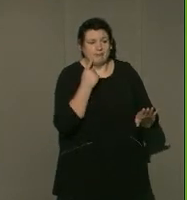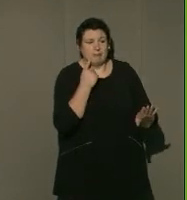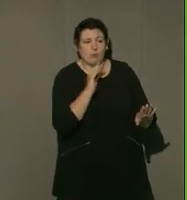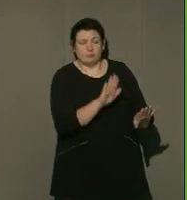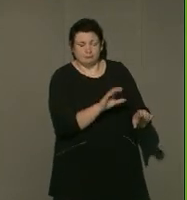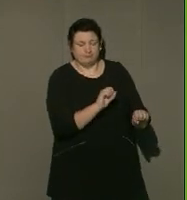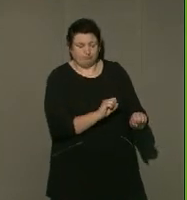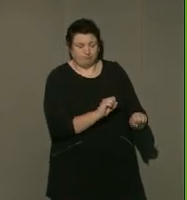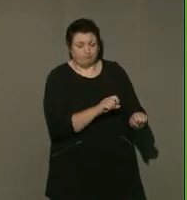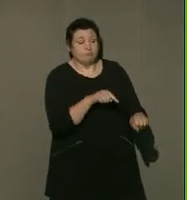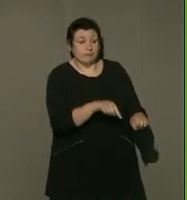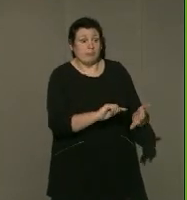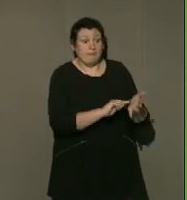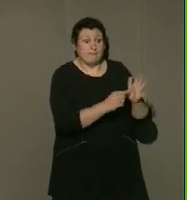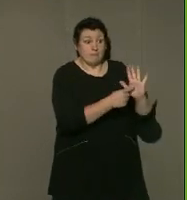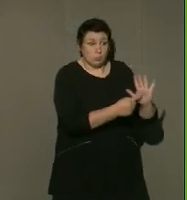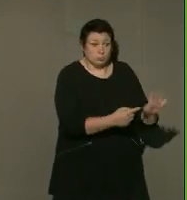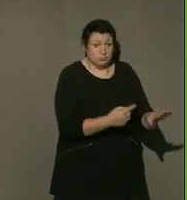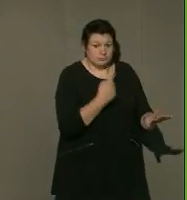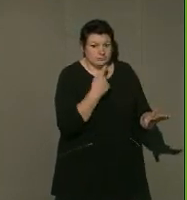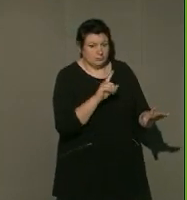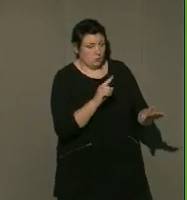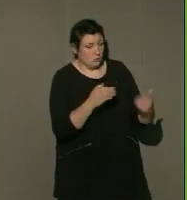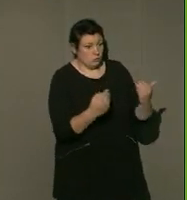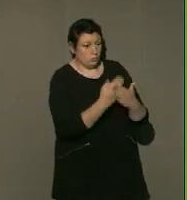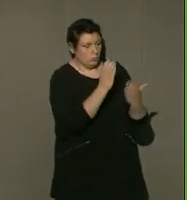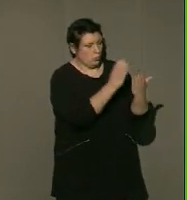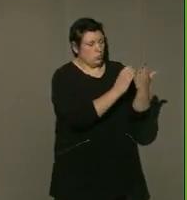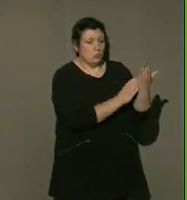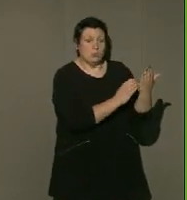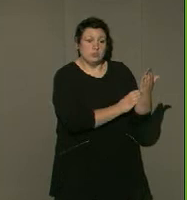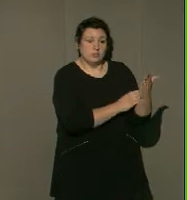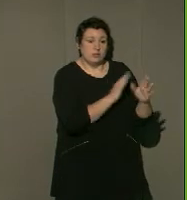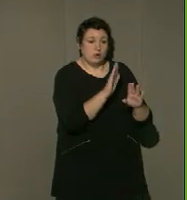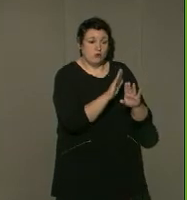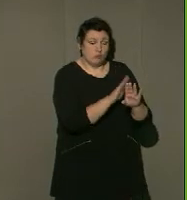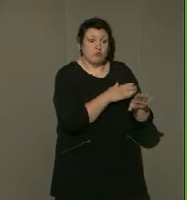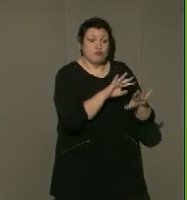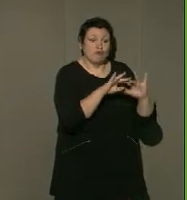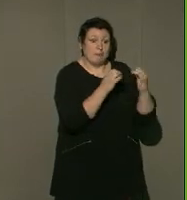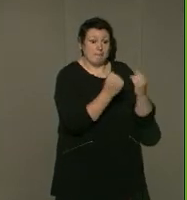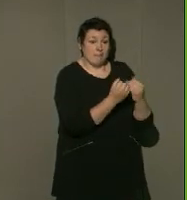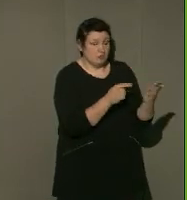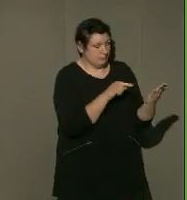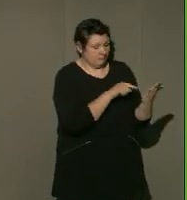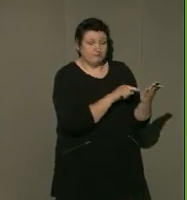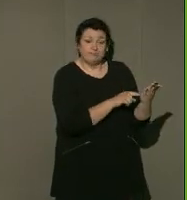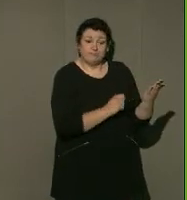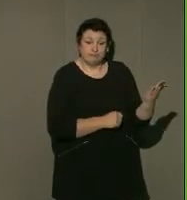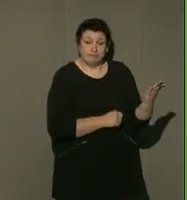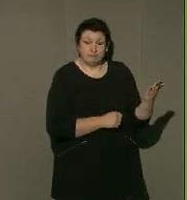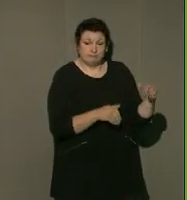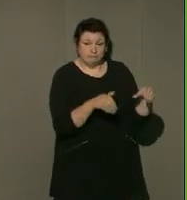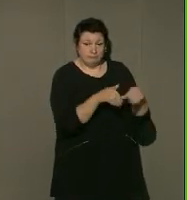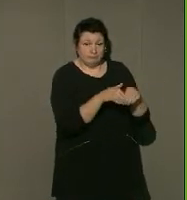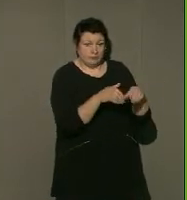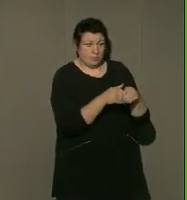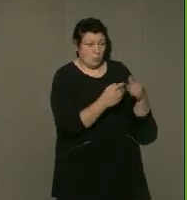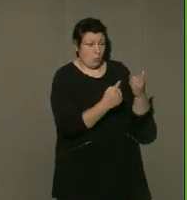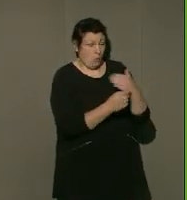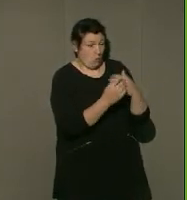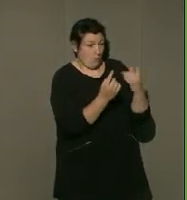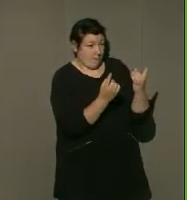This motion puts forward a new constitution for the Green Party that includes only those things